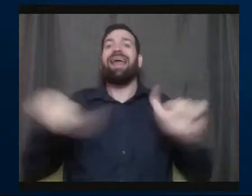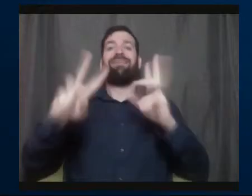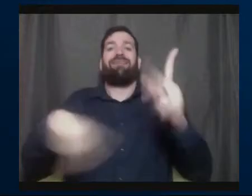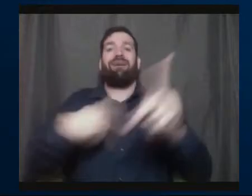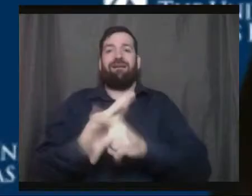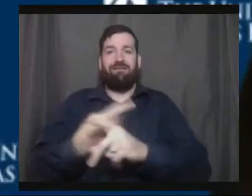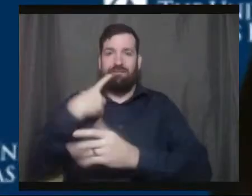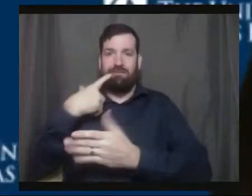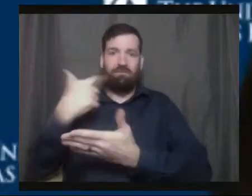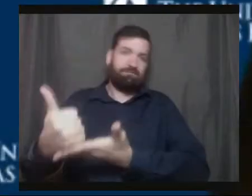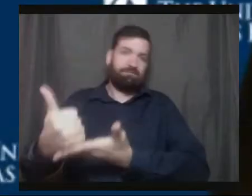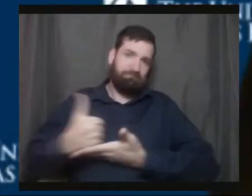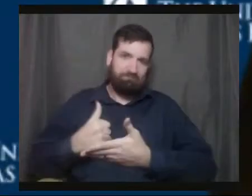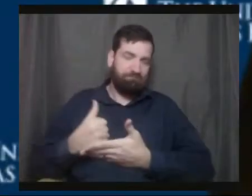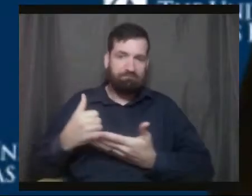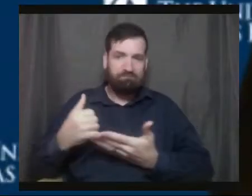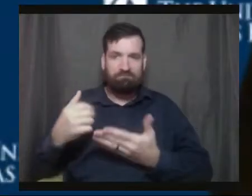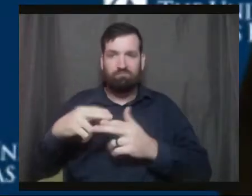loss.